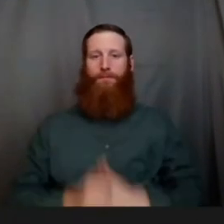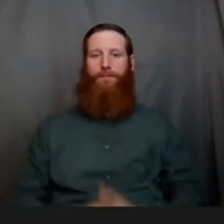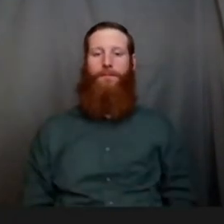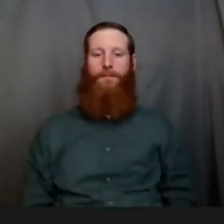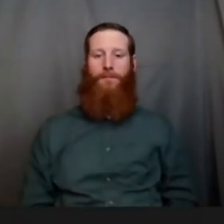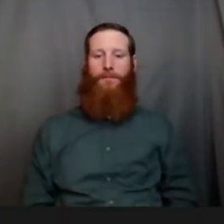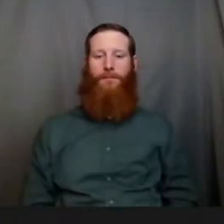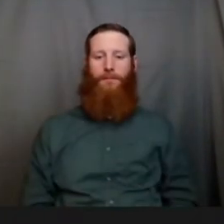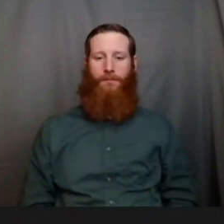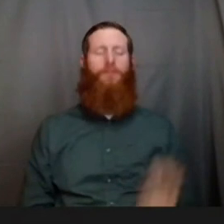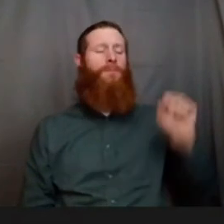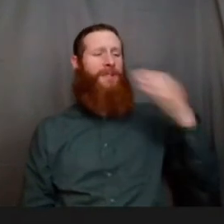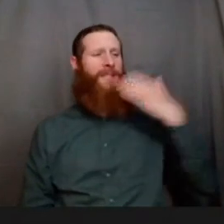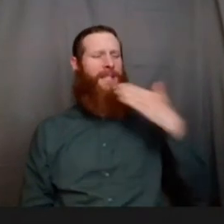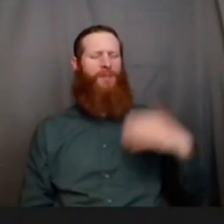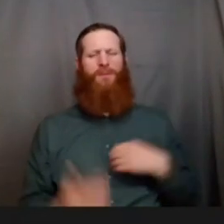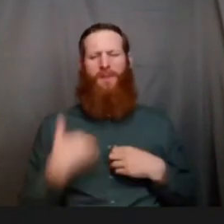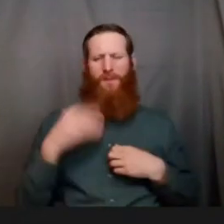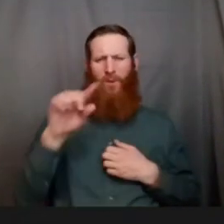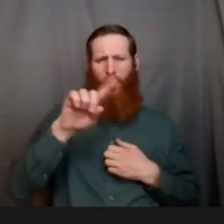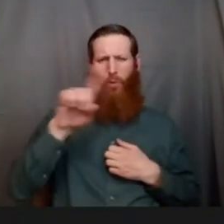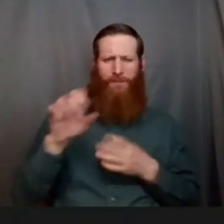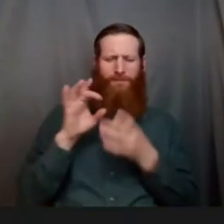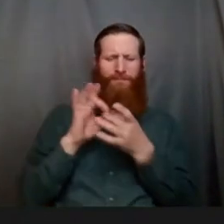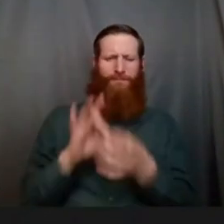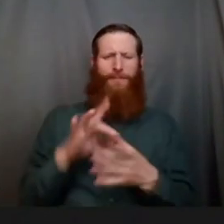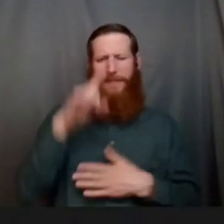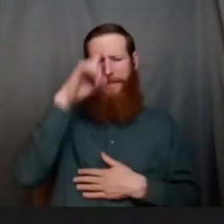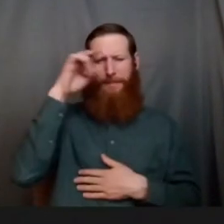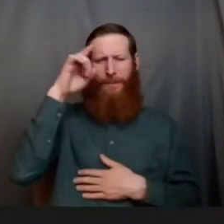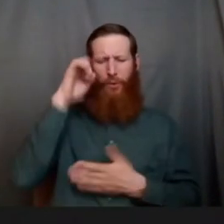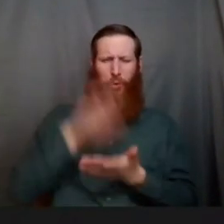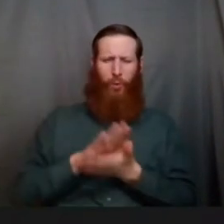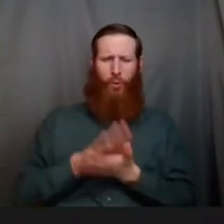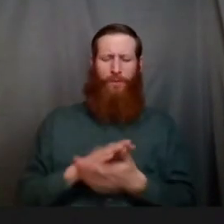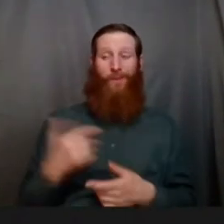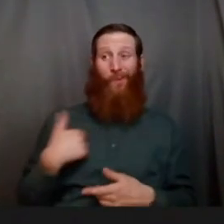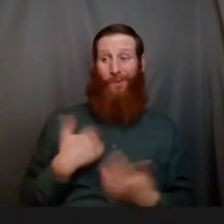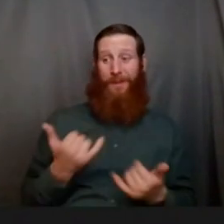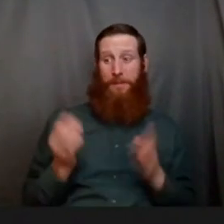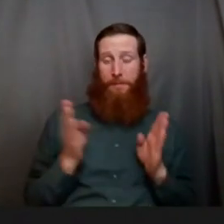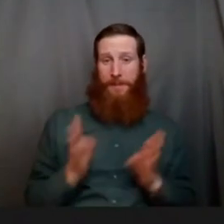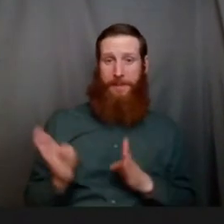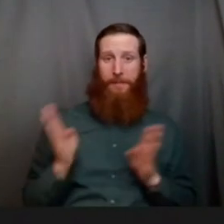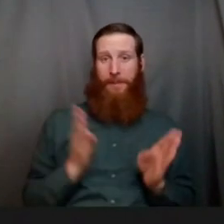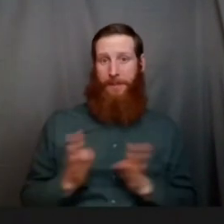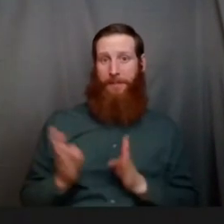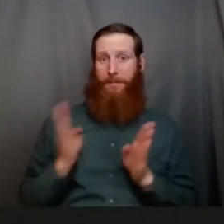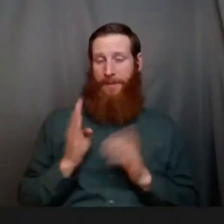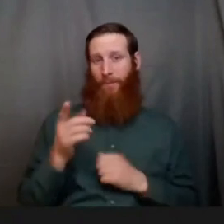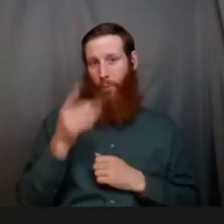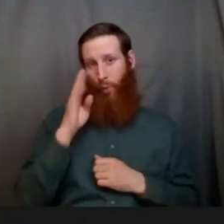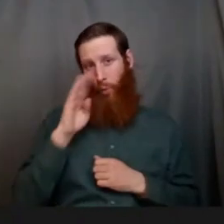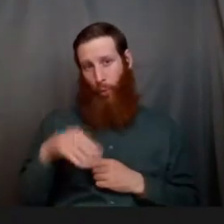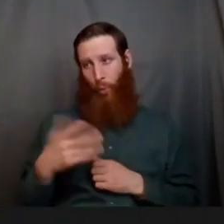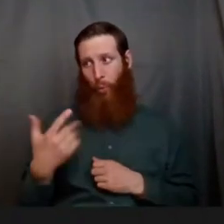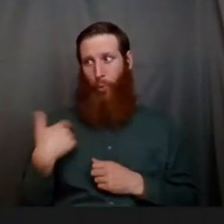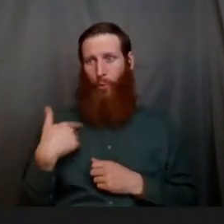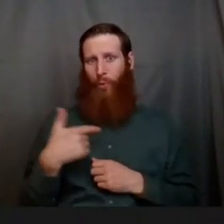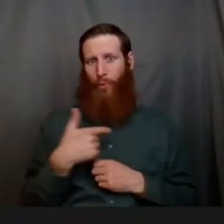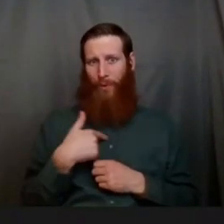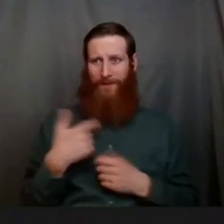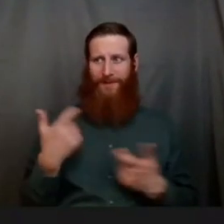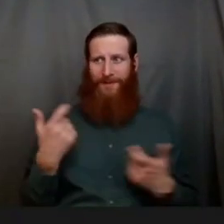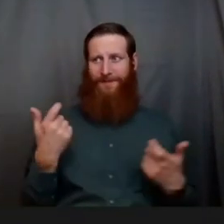Yeah, thanks. And there's some questions about summer school, and we are busy planning summer school as well. As you all know, we had a huge number